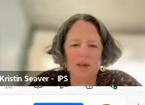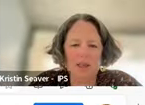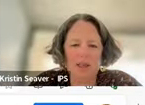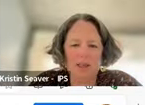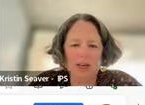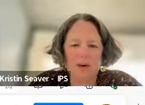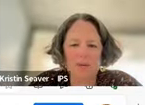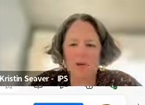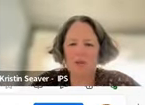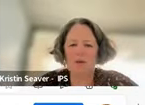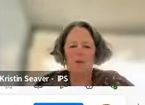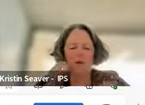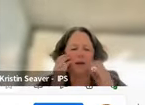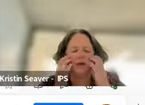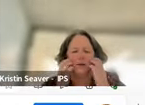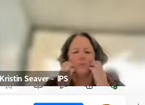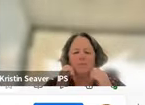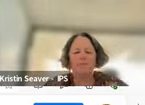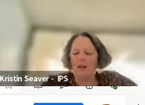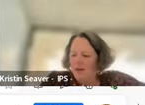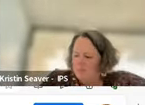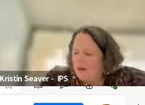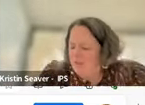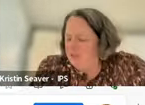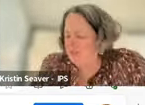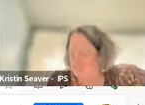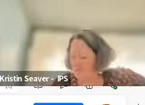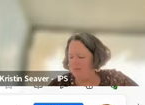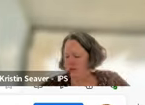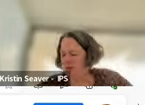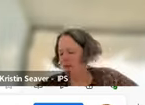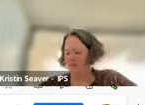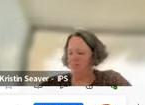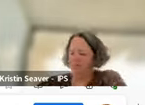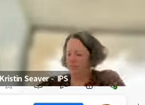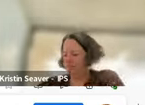lot of great insights captured. So, and I've still got